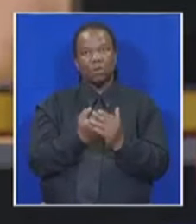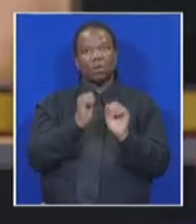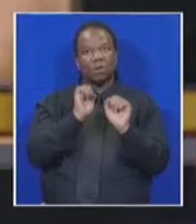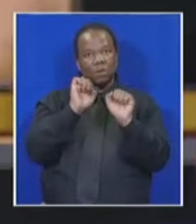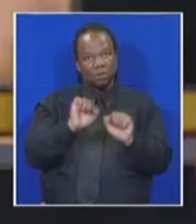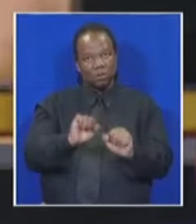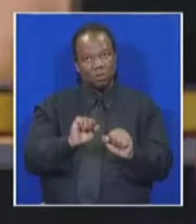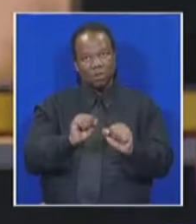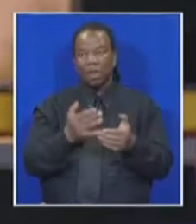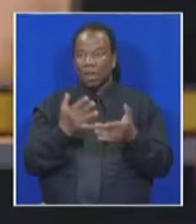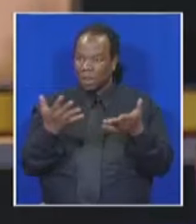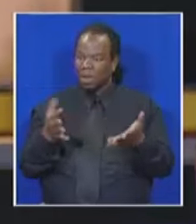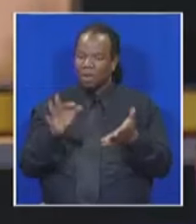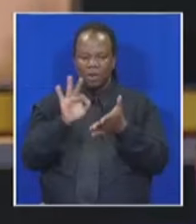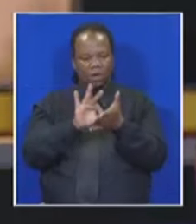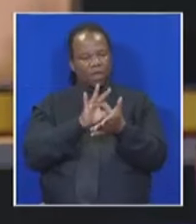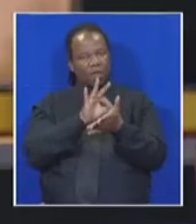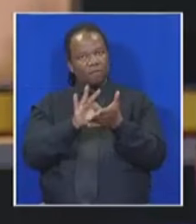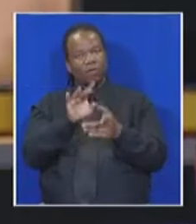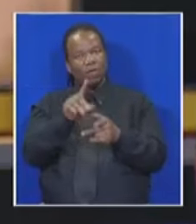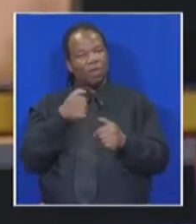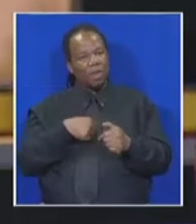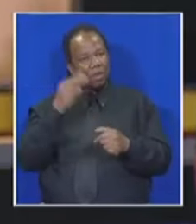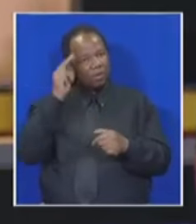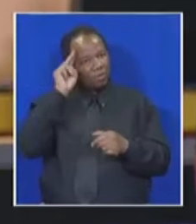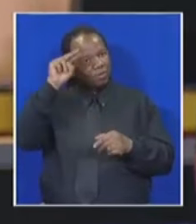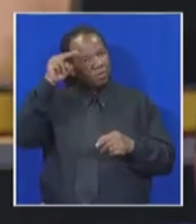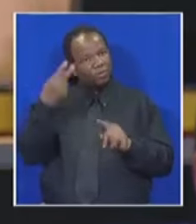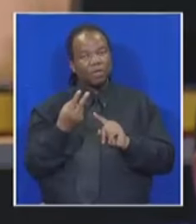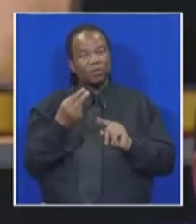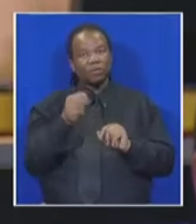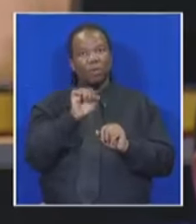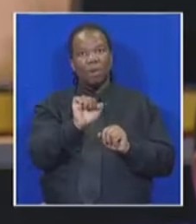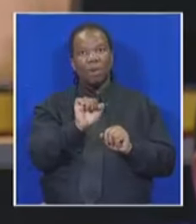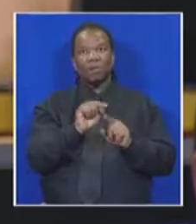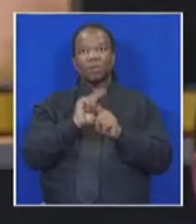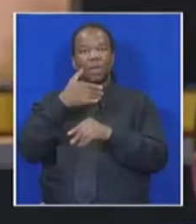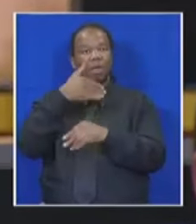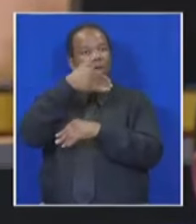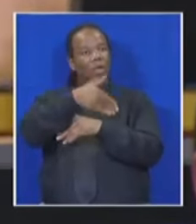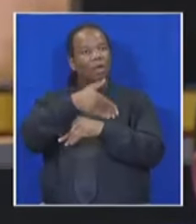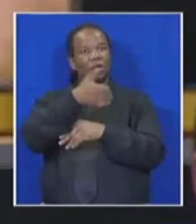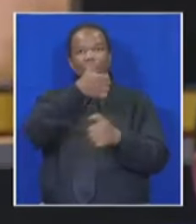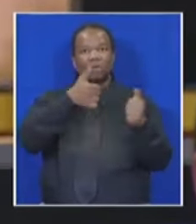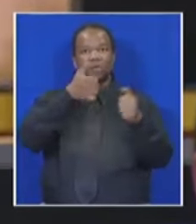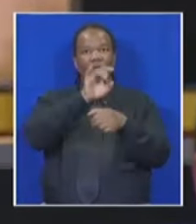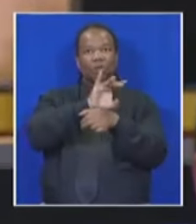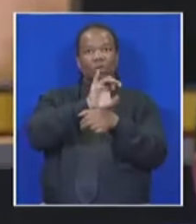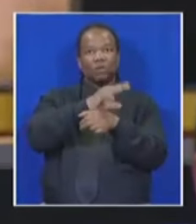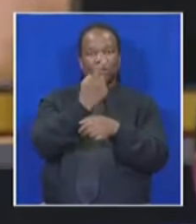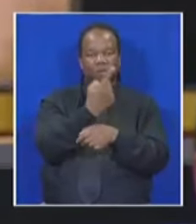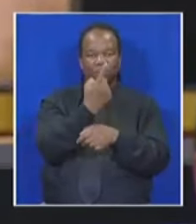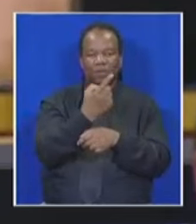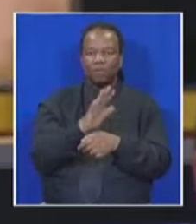be put to a vote, given the fact that you've changed your mind about calling Chief Whips to go outside and consult among themselves. But I think the